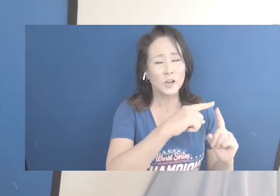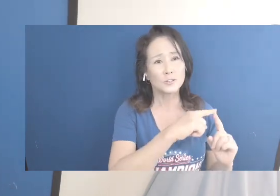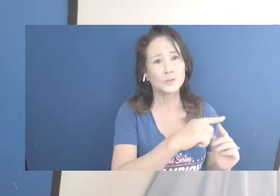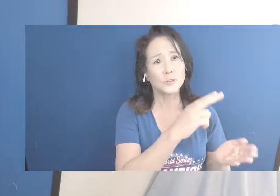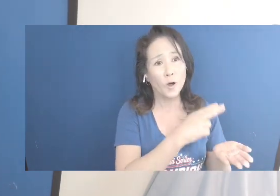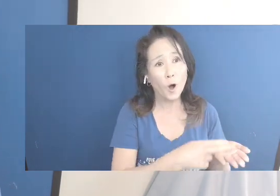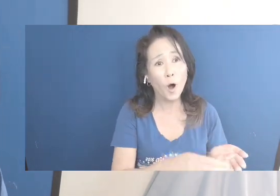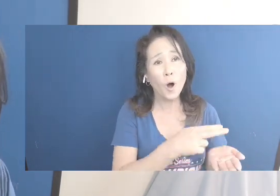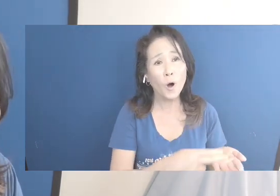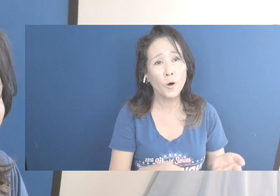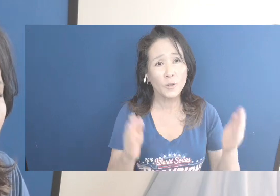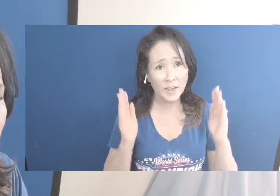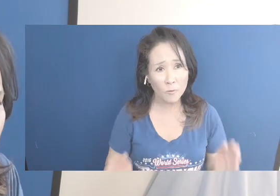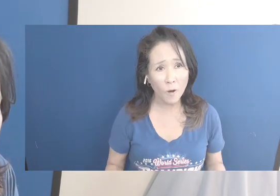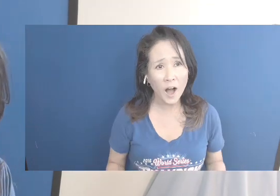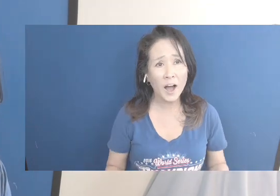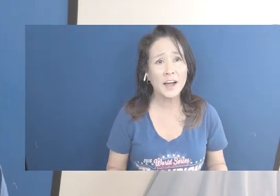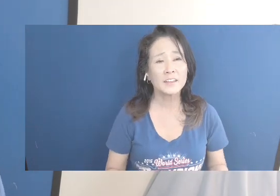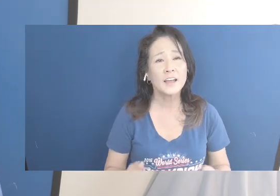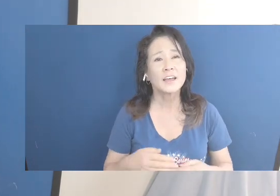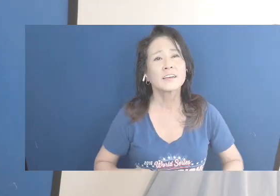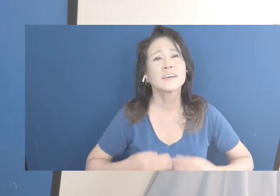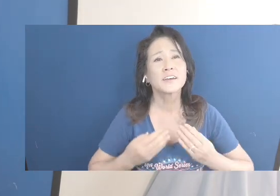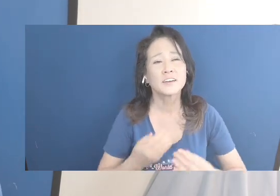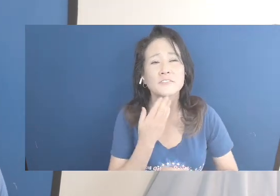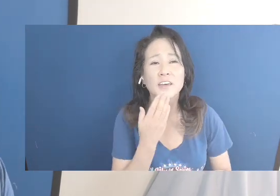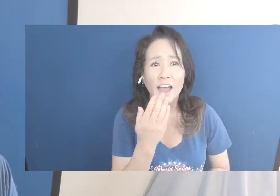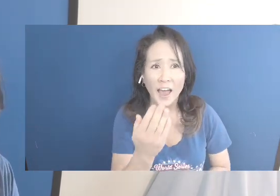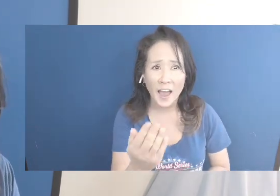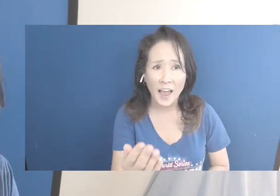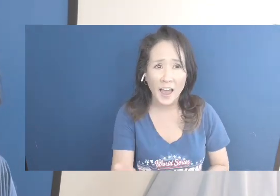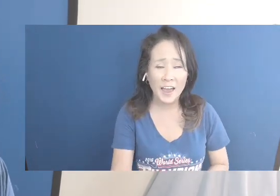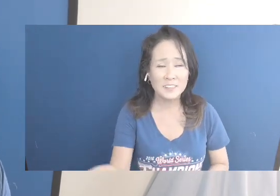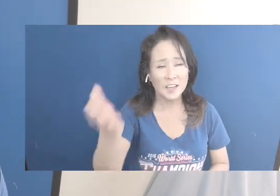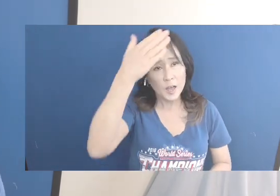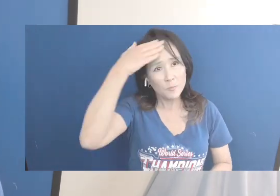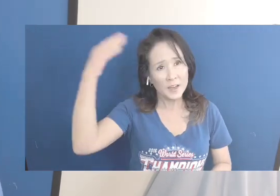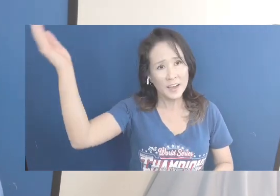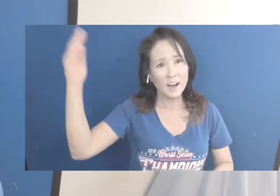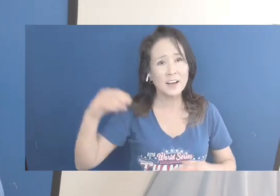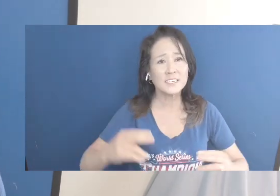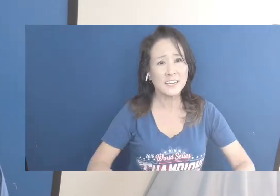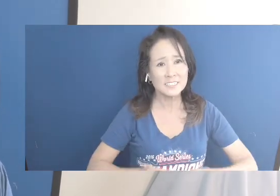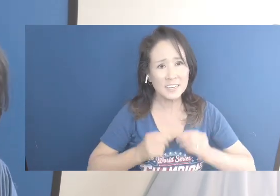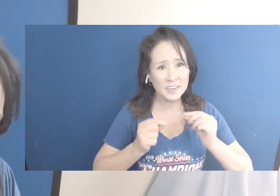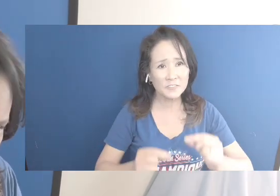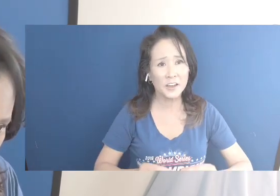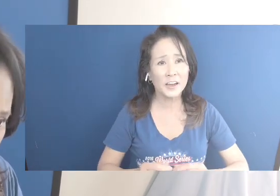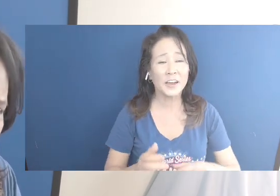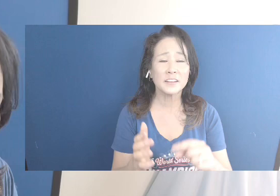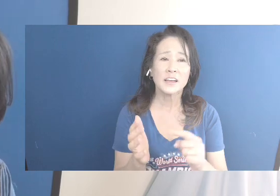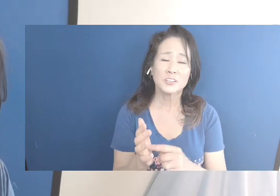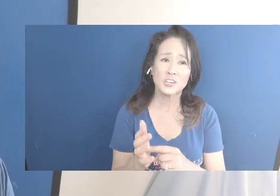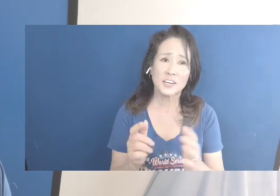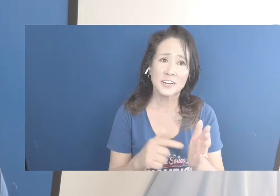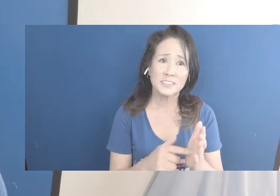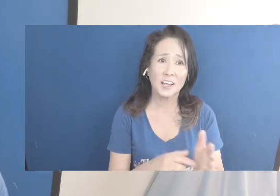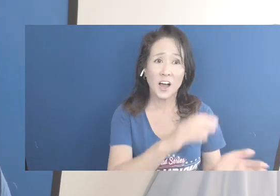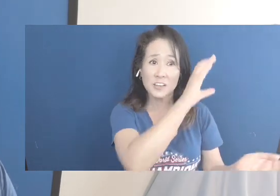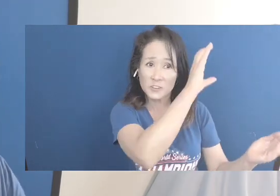to the Holy One. Give thanks because He's given